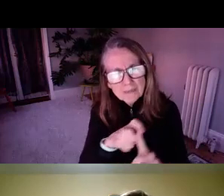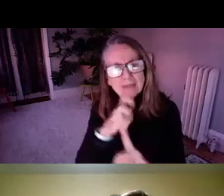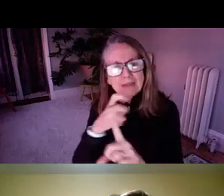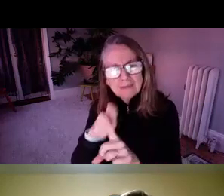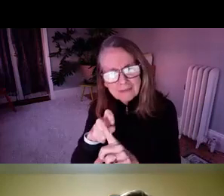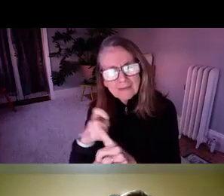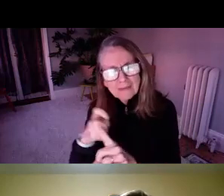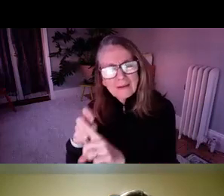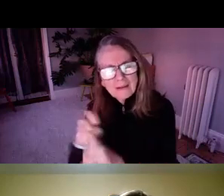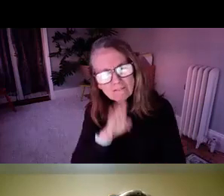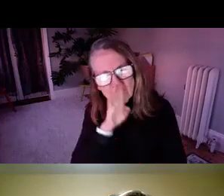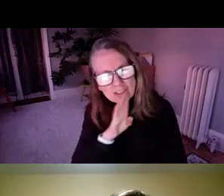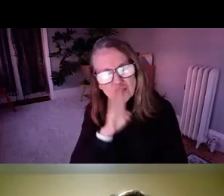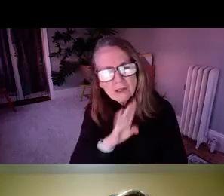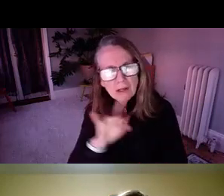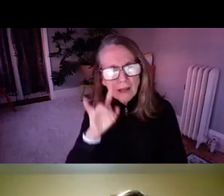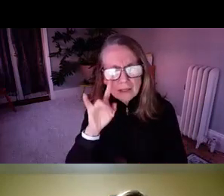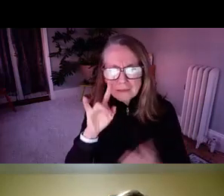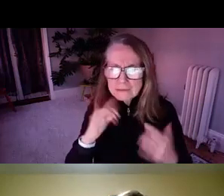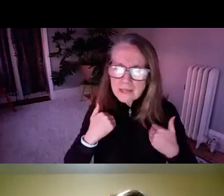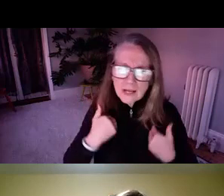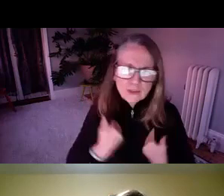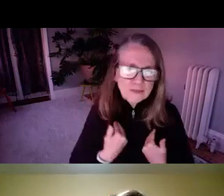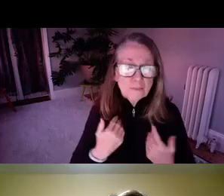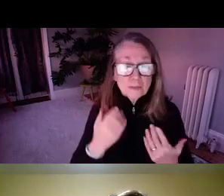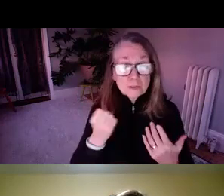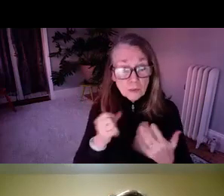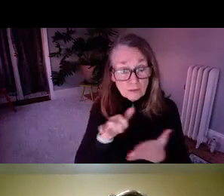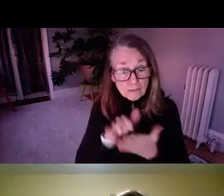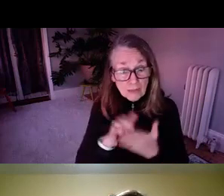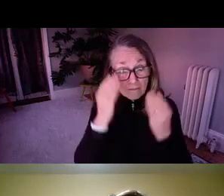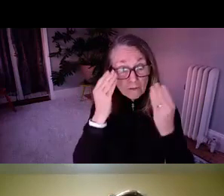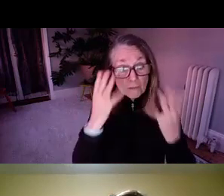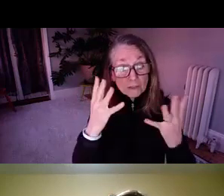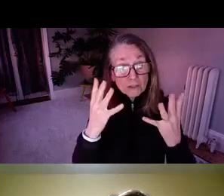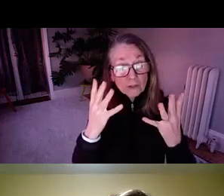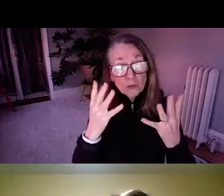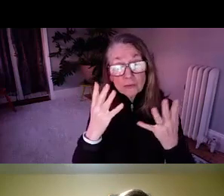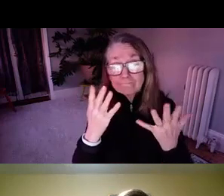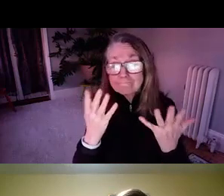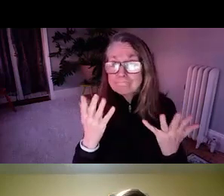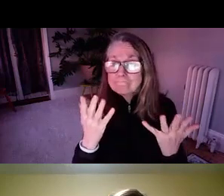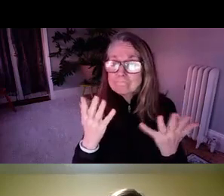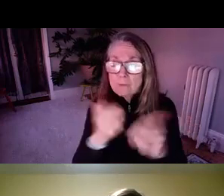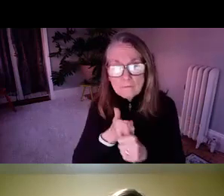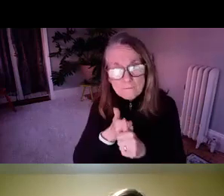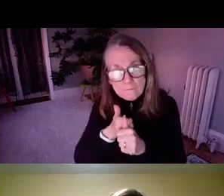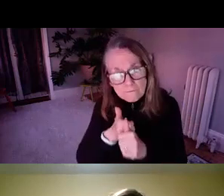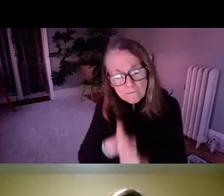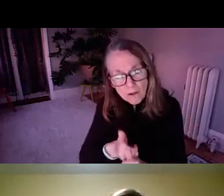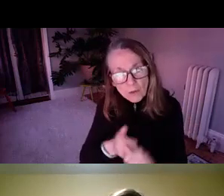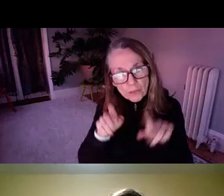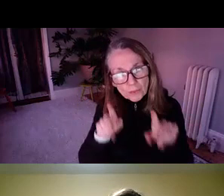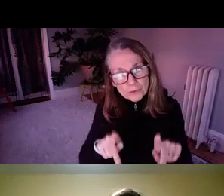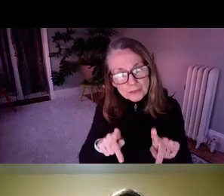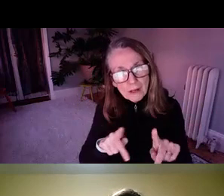it can be frustrating. And so if there's any way for that information to somehow follow them, that can